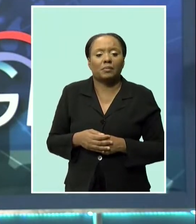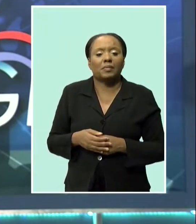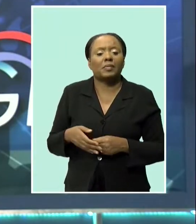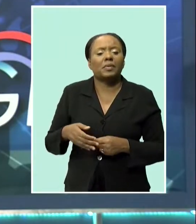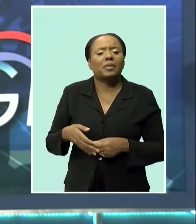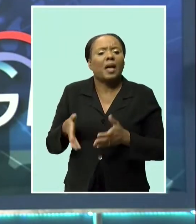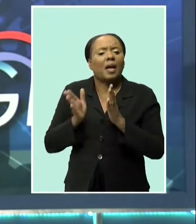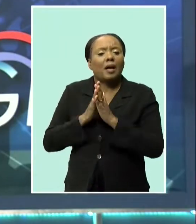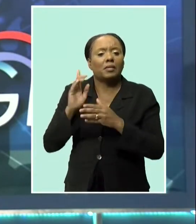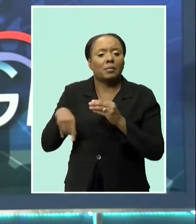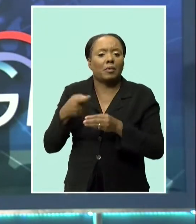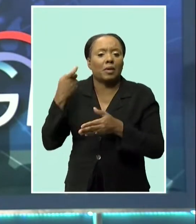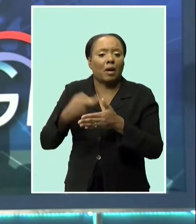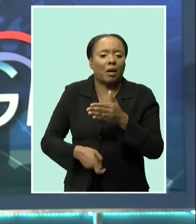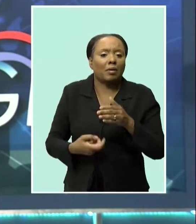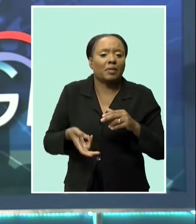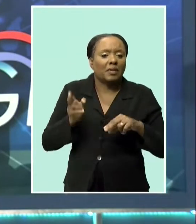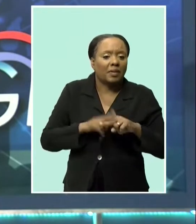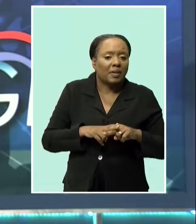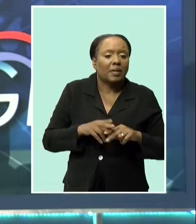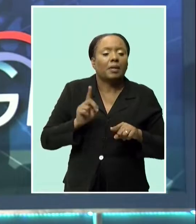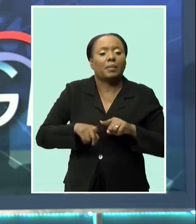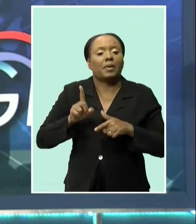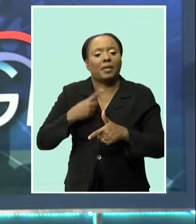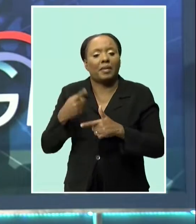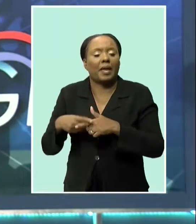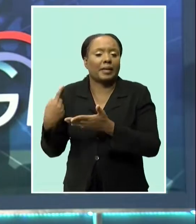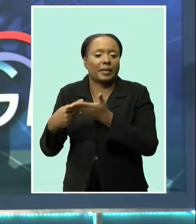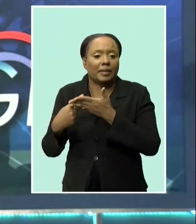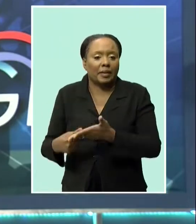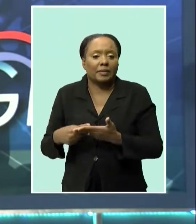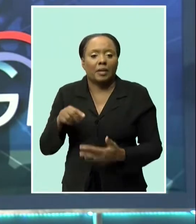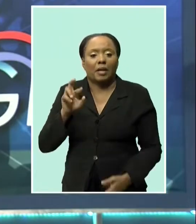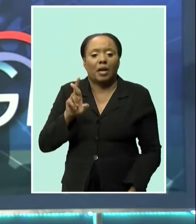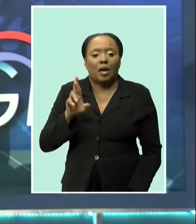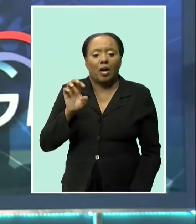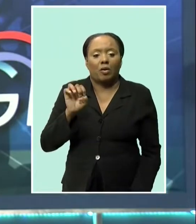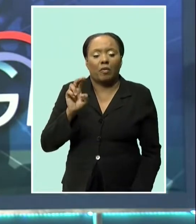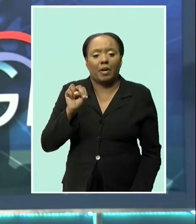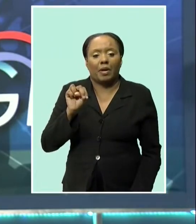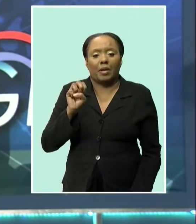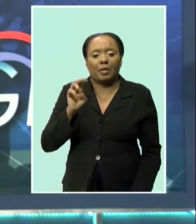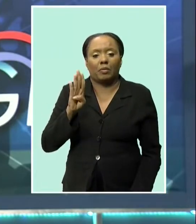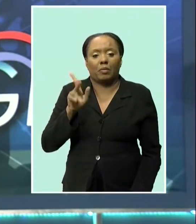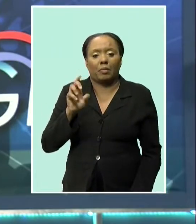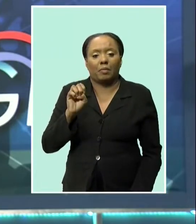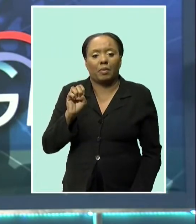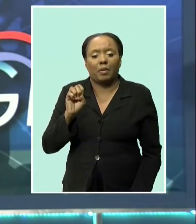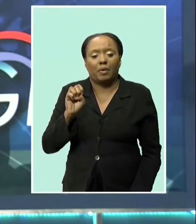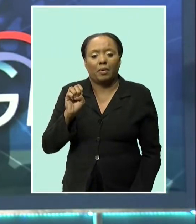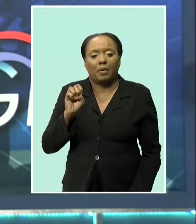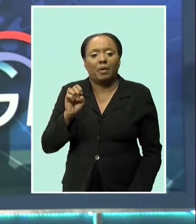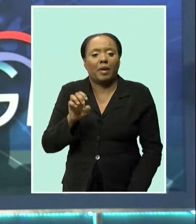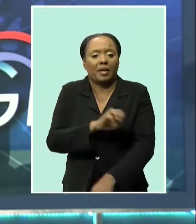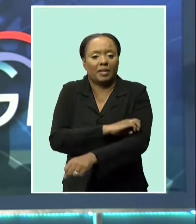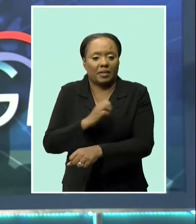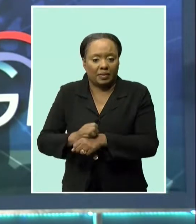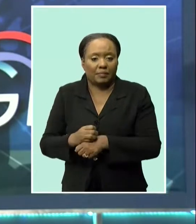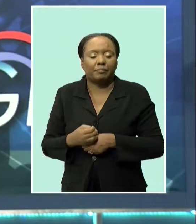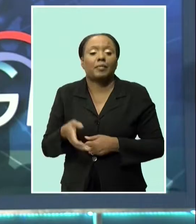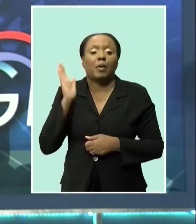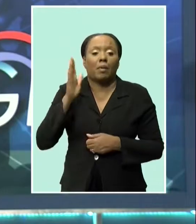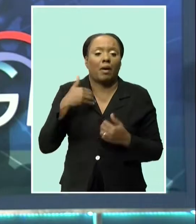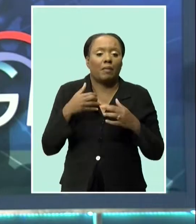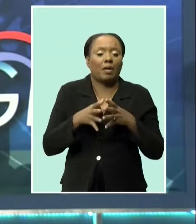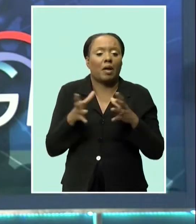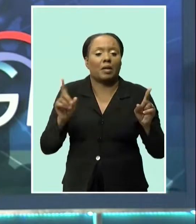of electricity to a discussion on investment in renewable energy. There will be a series of investing in renewable energy community